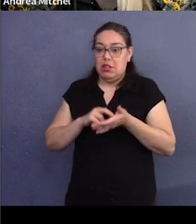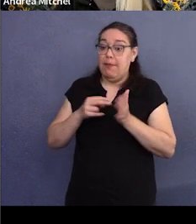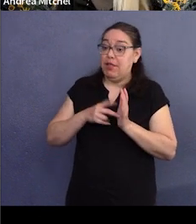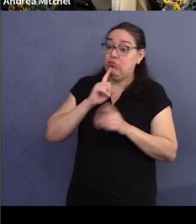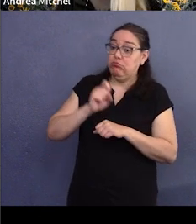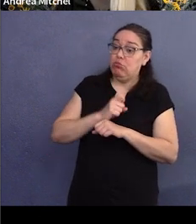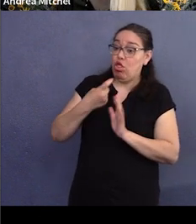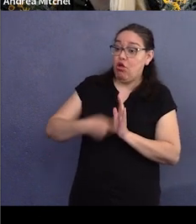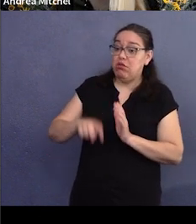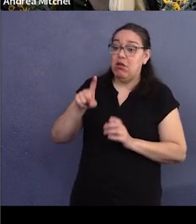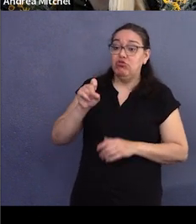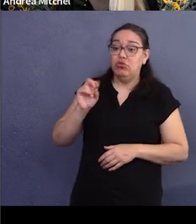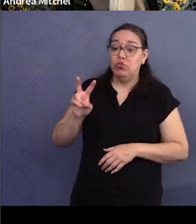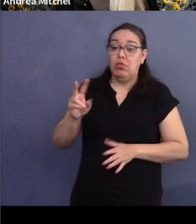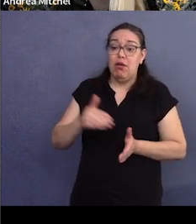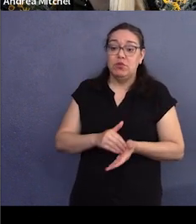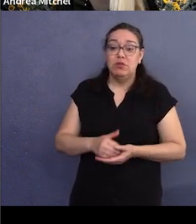you $102,000.